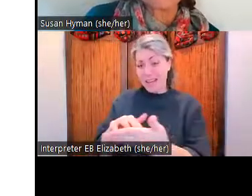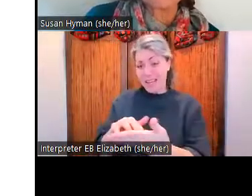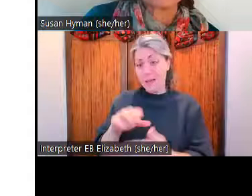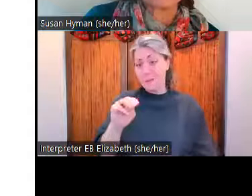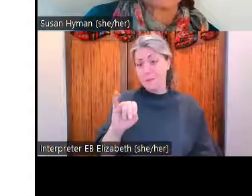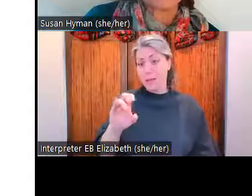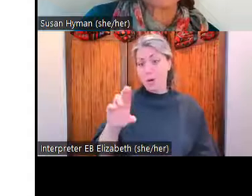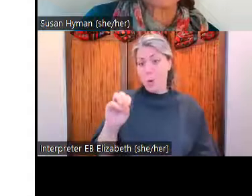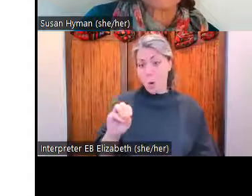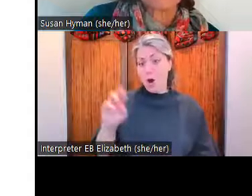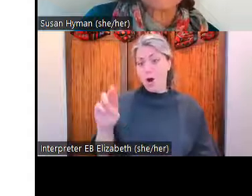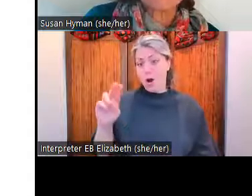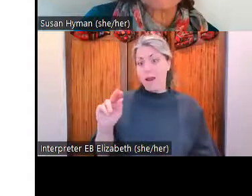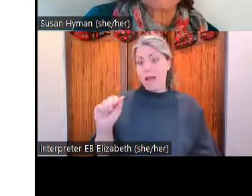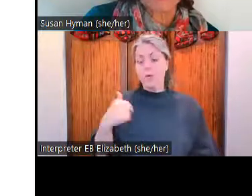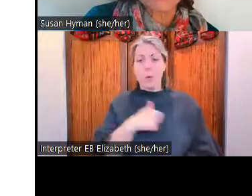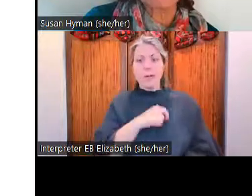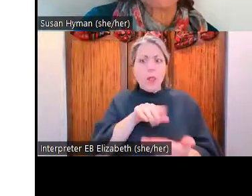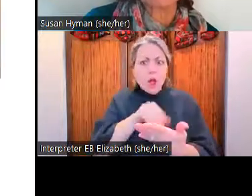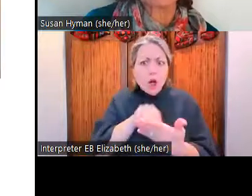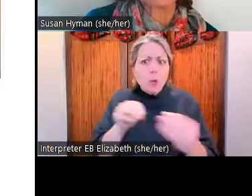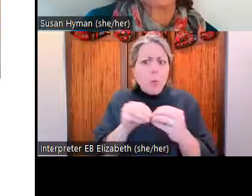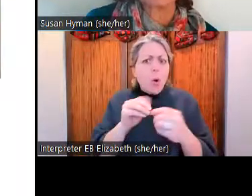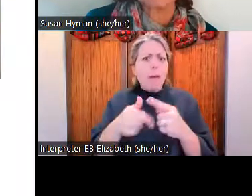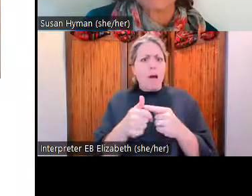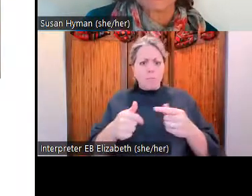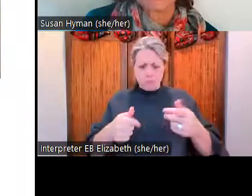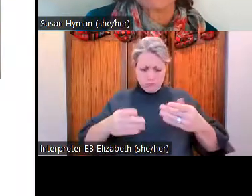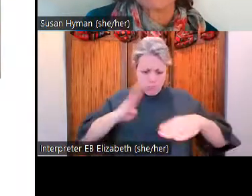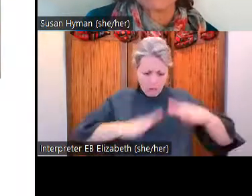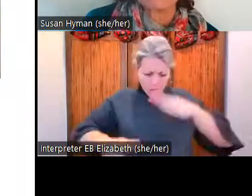we can take another step towards looking for biomarkers